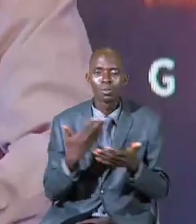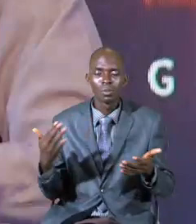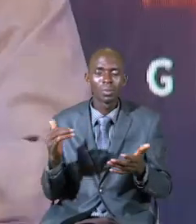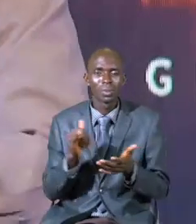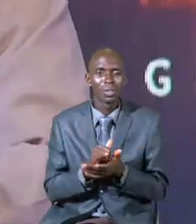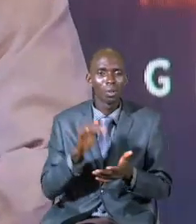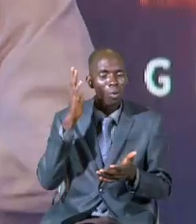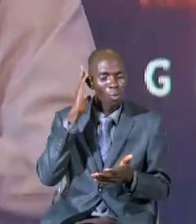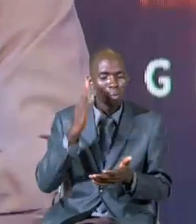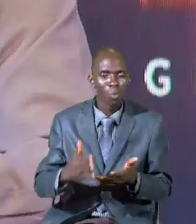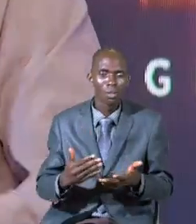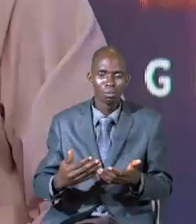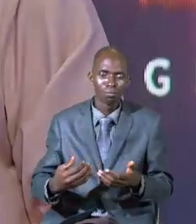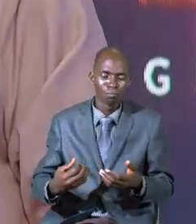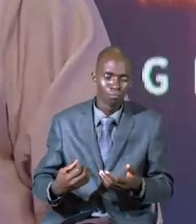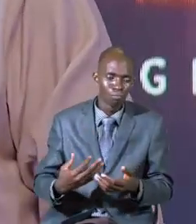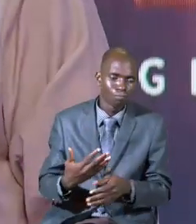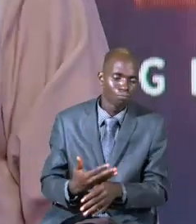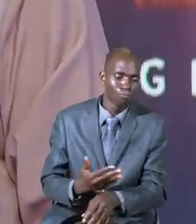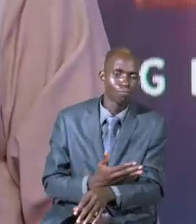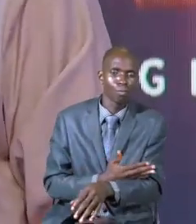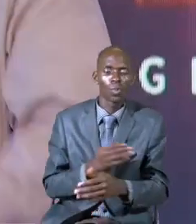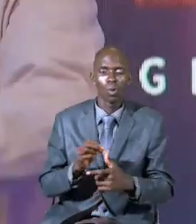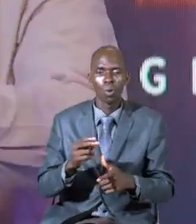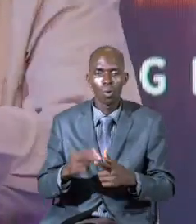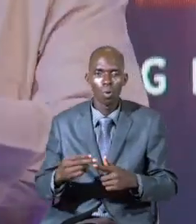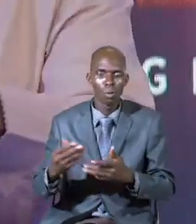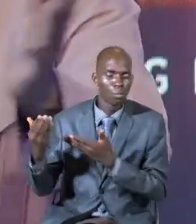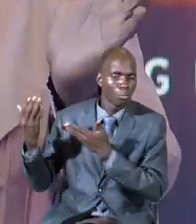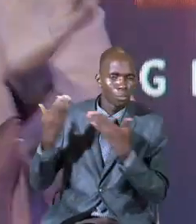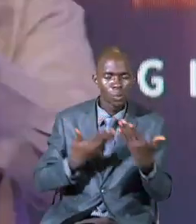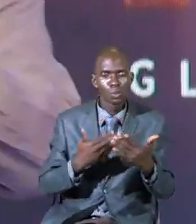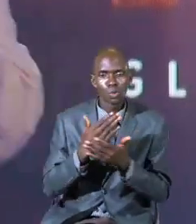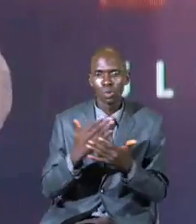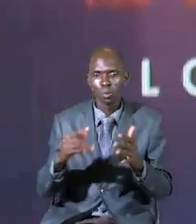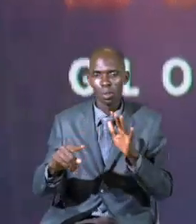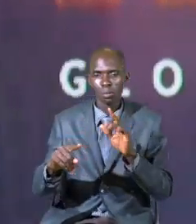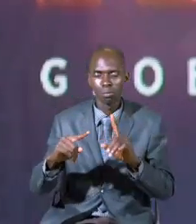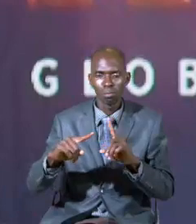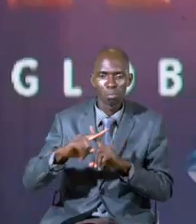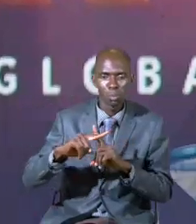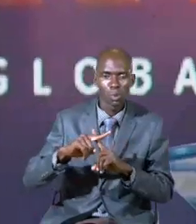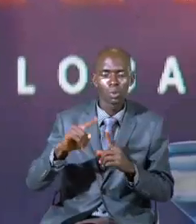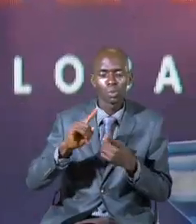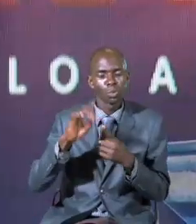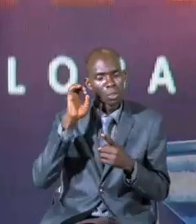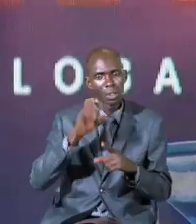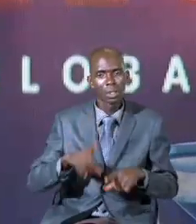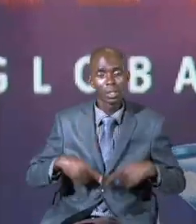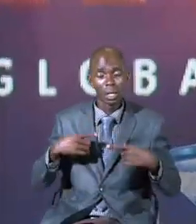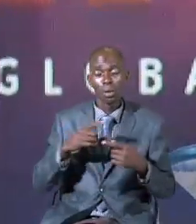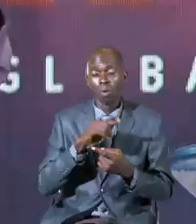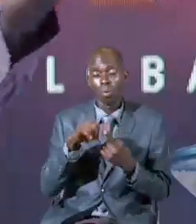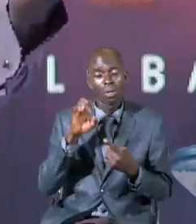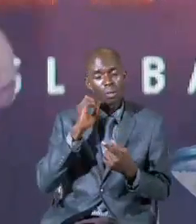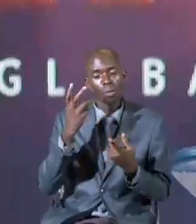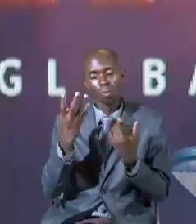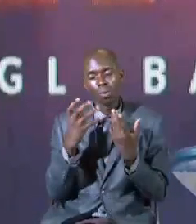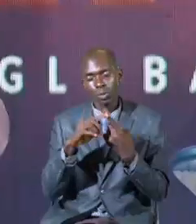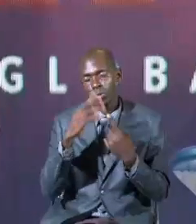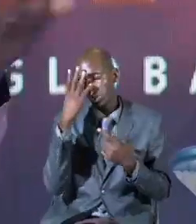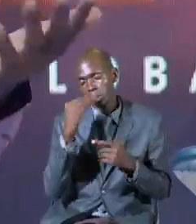the positive mental attitude into your life. And then before they sleep at night, if they are Christian, they say